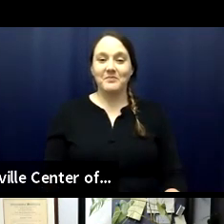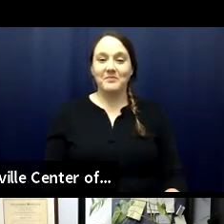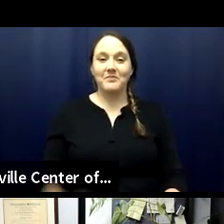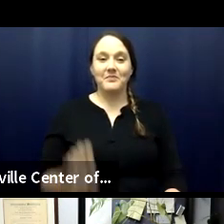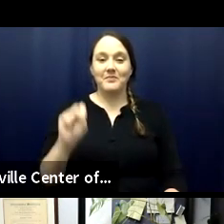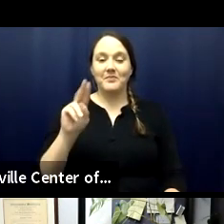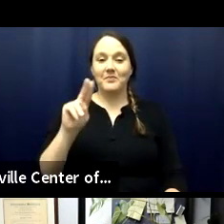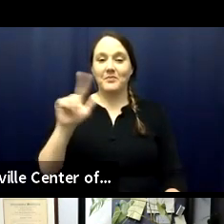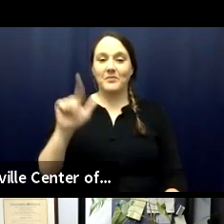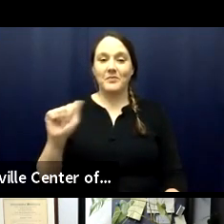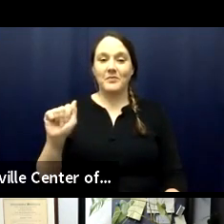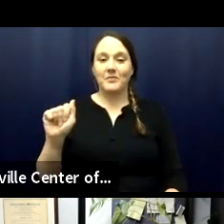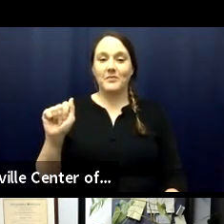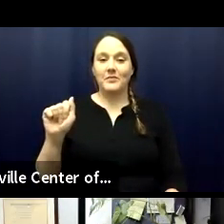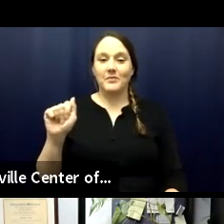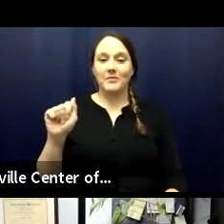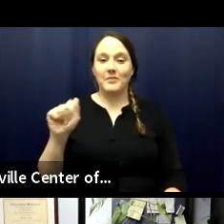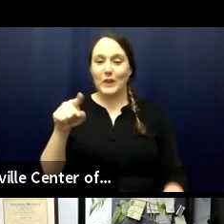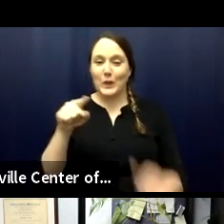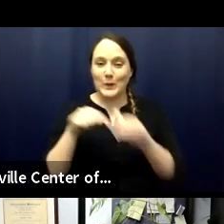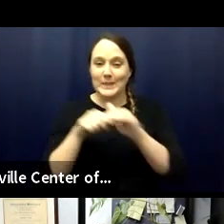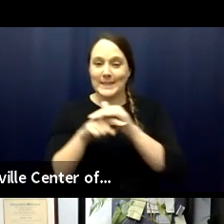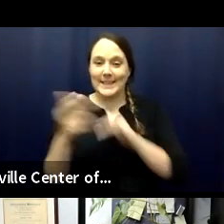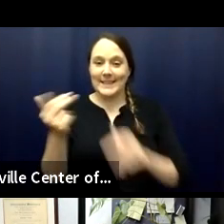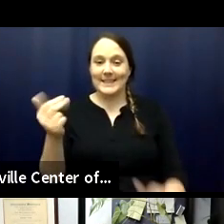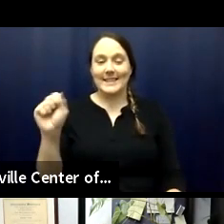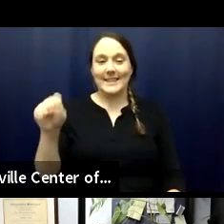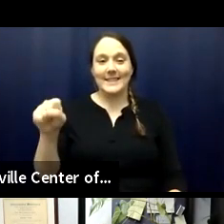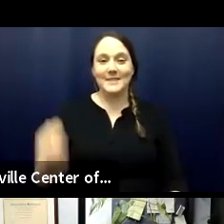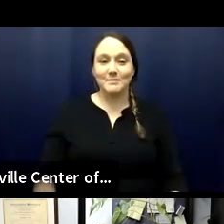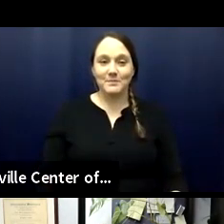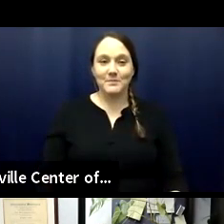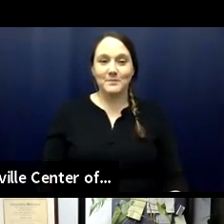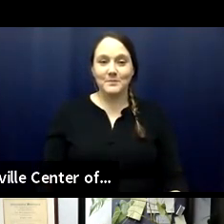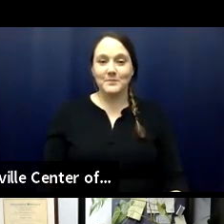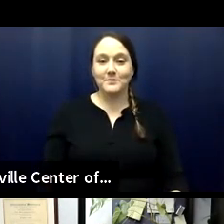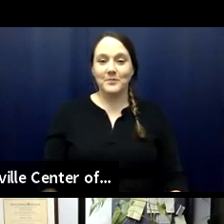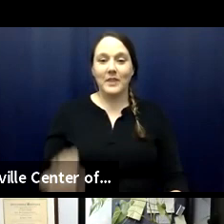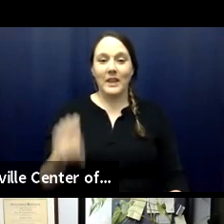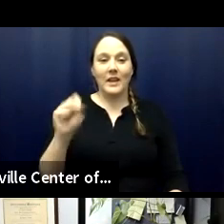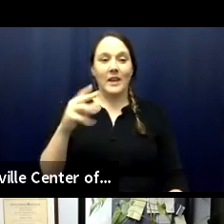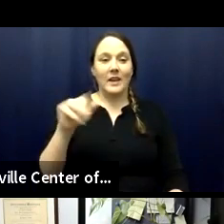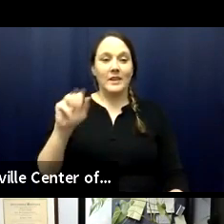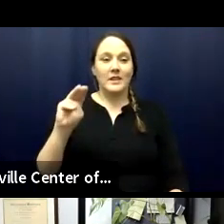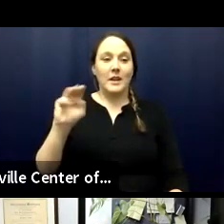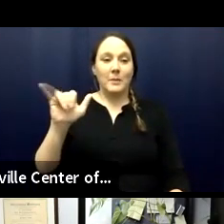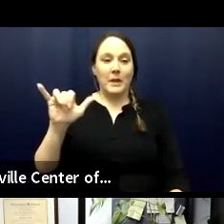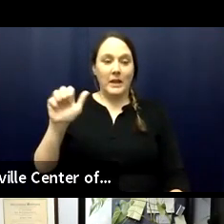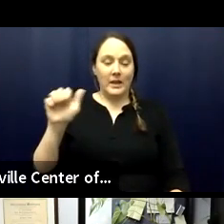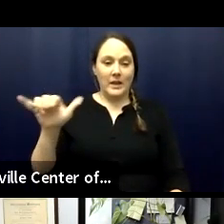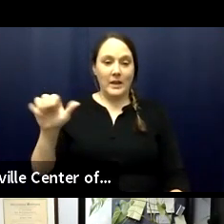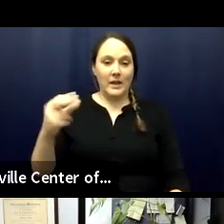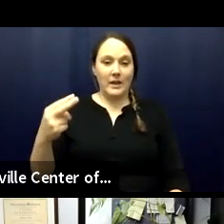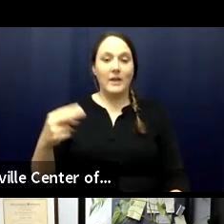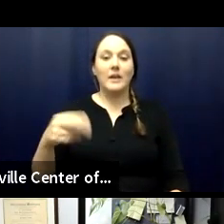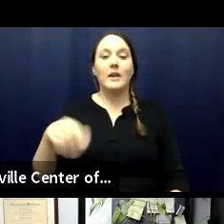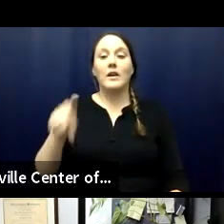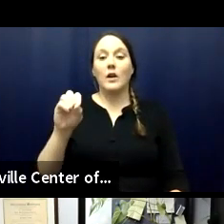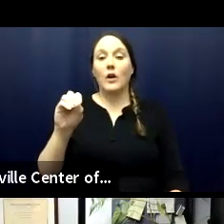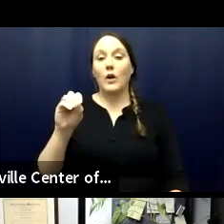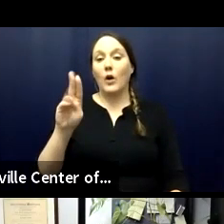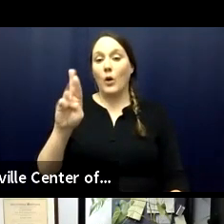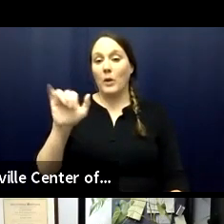Souza? Sneaky, yes. Dr. Shamia? Yes. Dr.